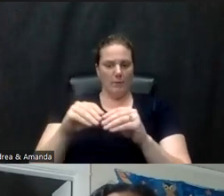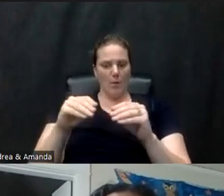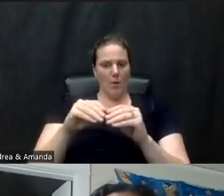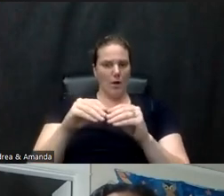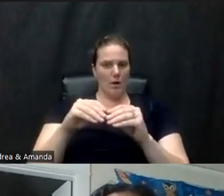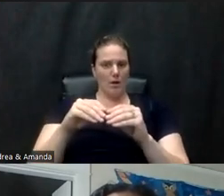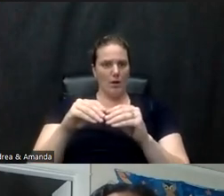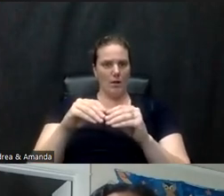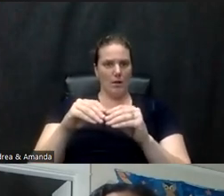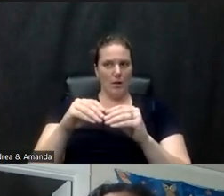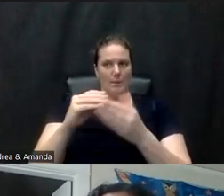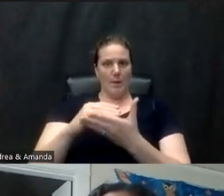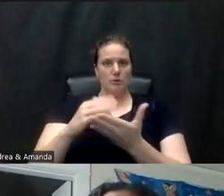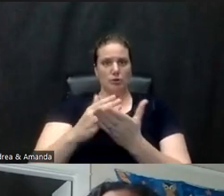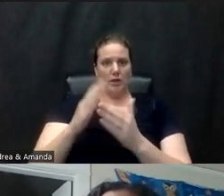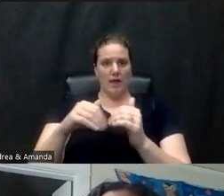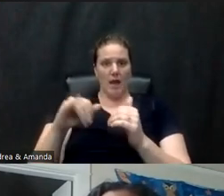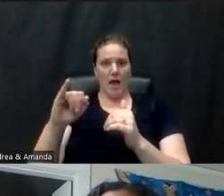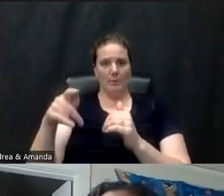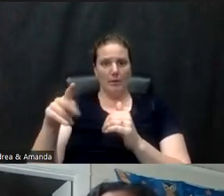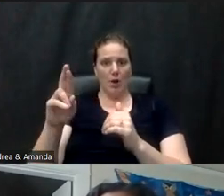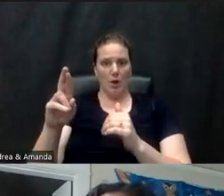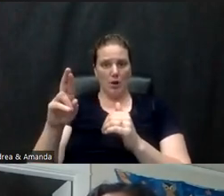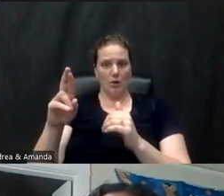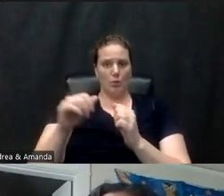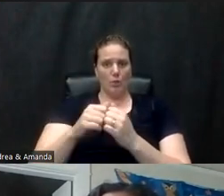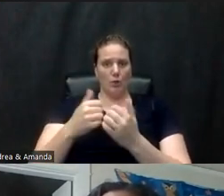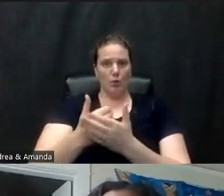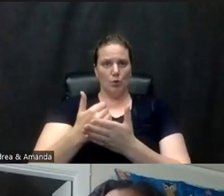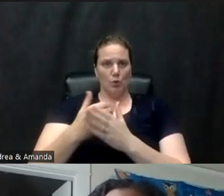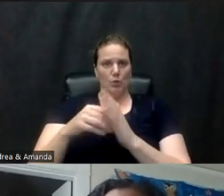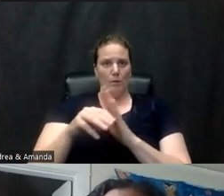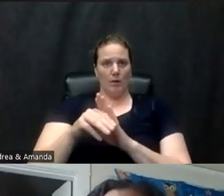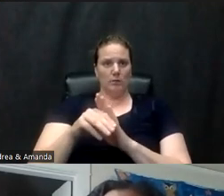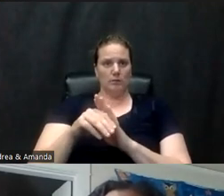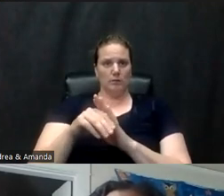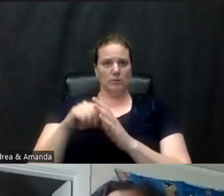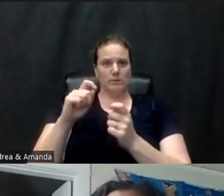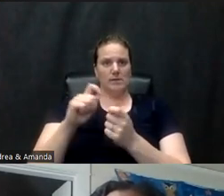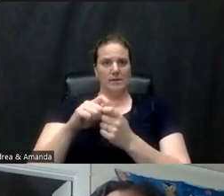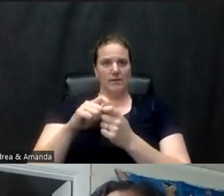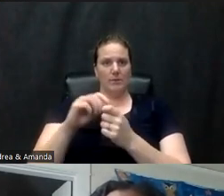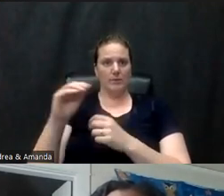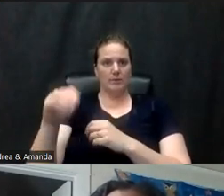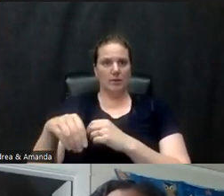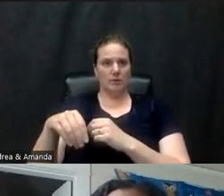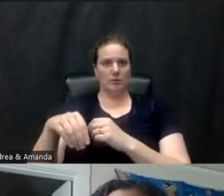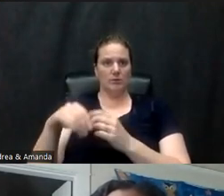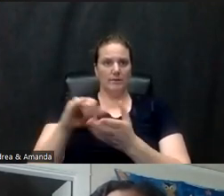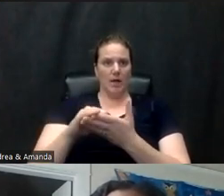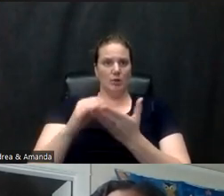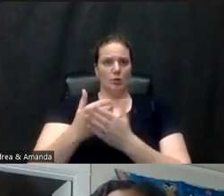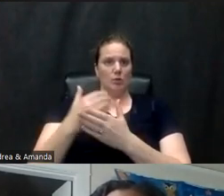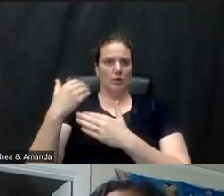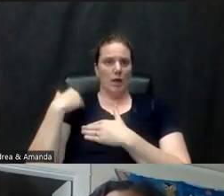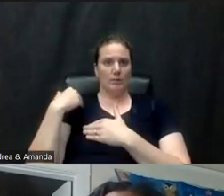budget than IPR. It seems like under our new model, with a certain percentage of the police budget going to the new accountability